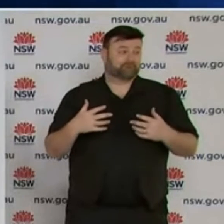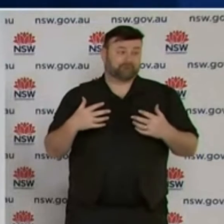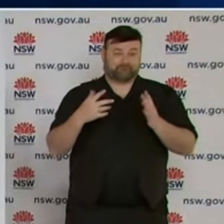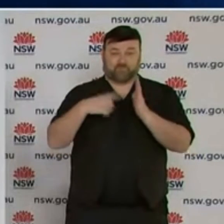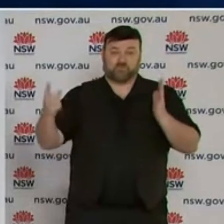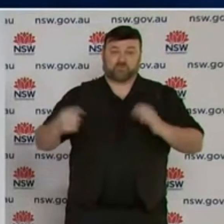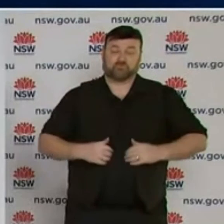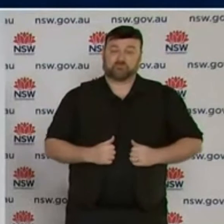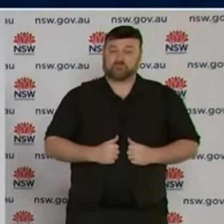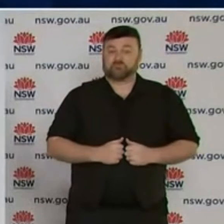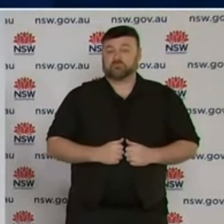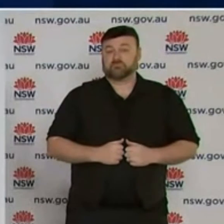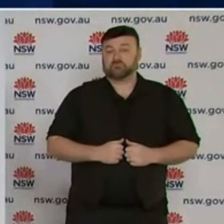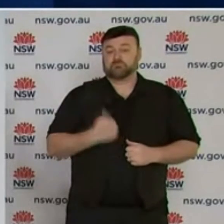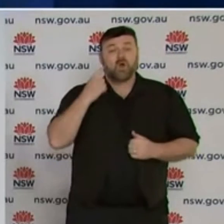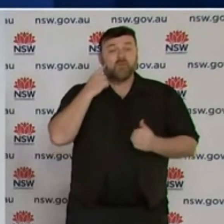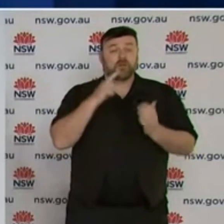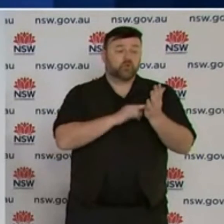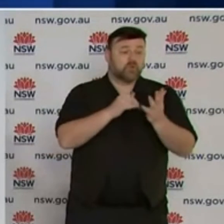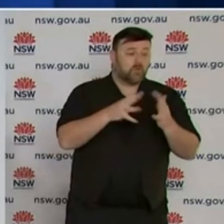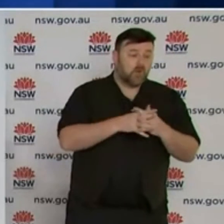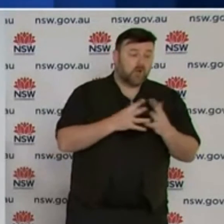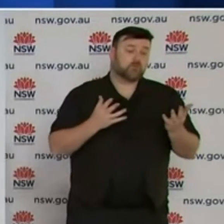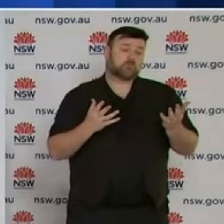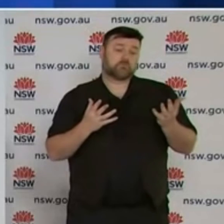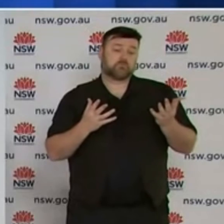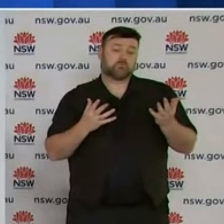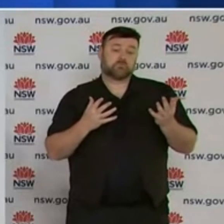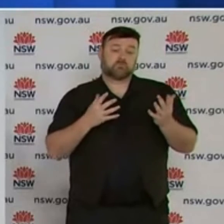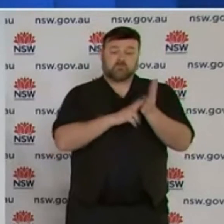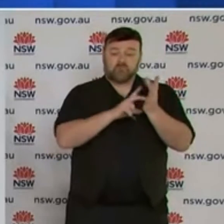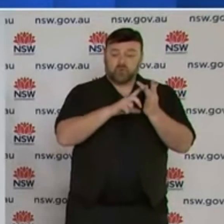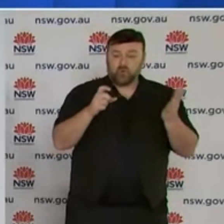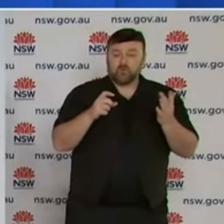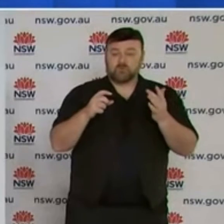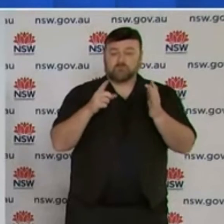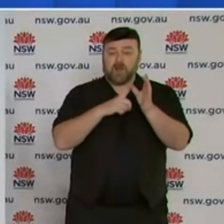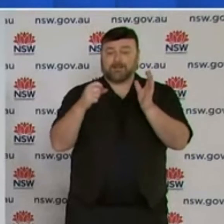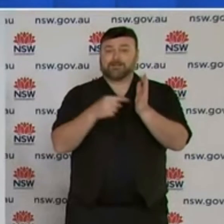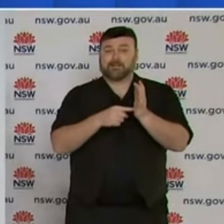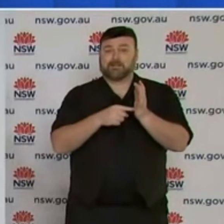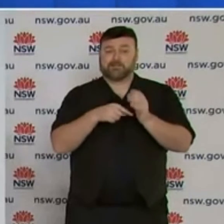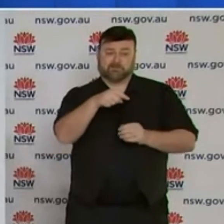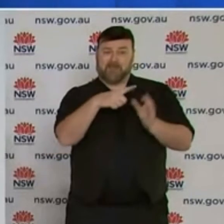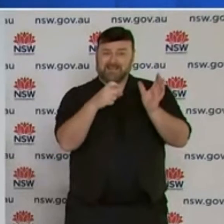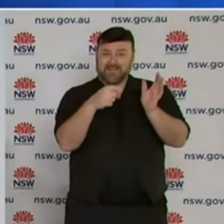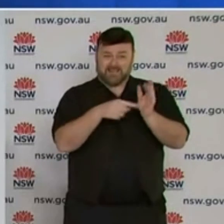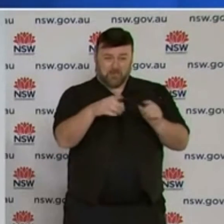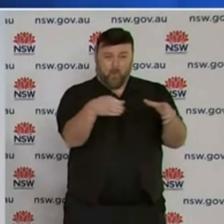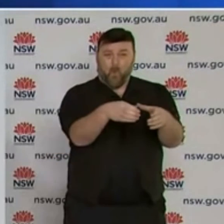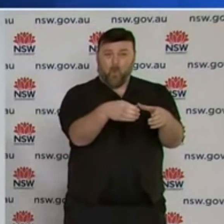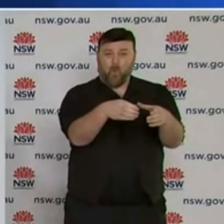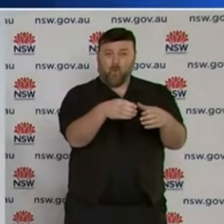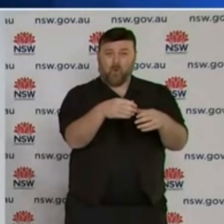I think through New South Wales and the Victorian experience and the ACT, although it's a very small jurisdiction, but even in the ACT where the population is much